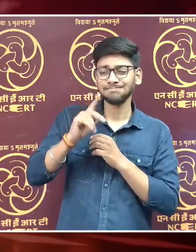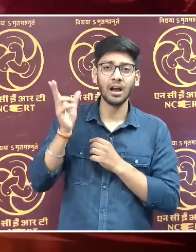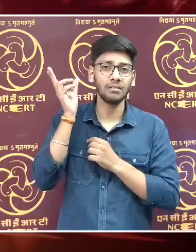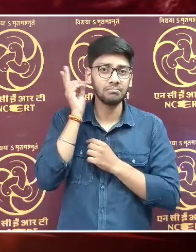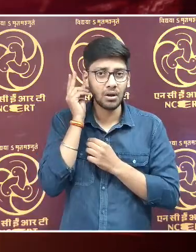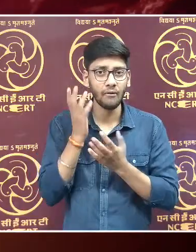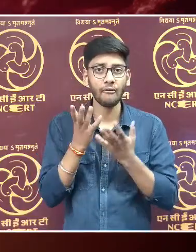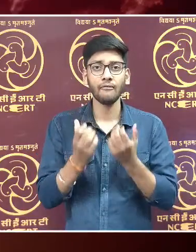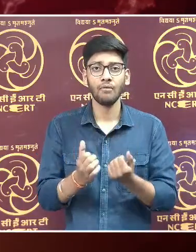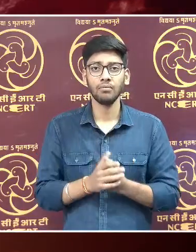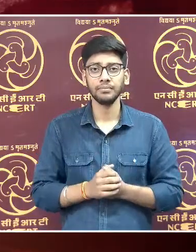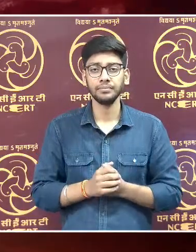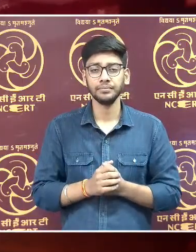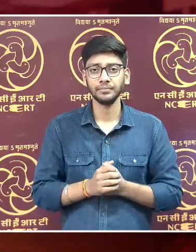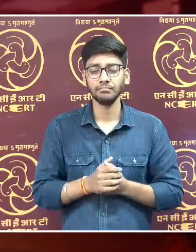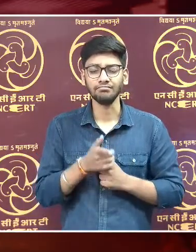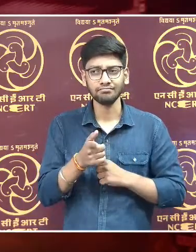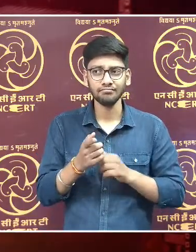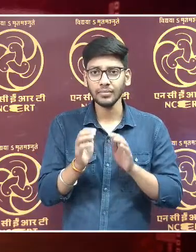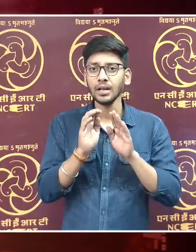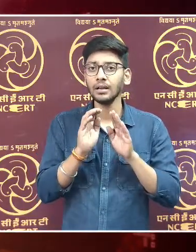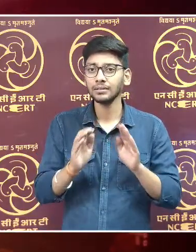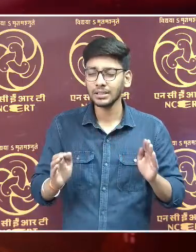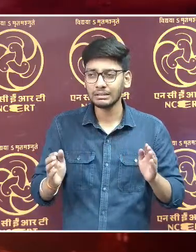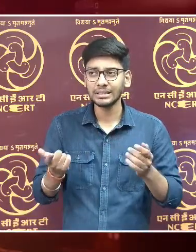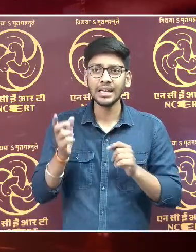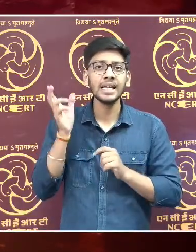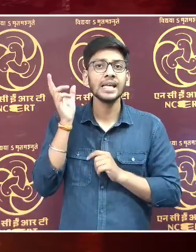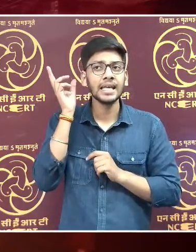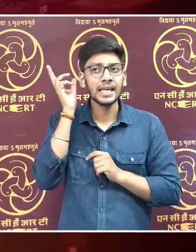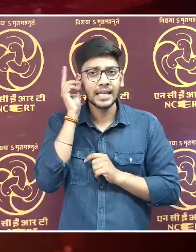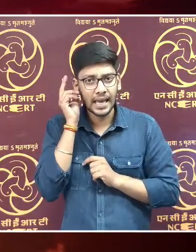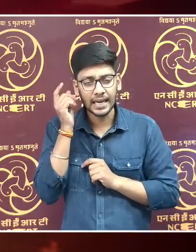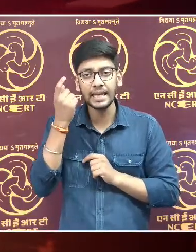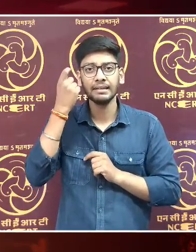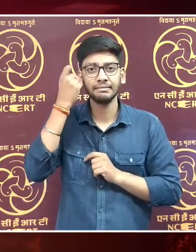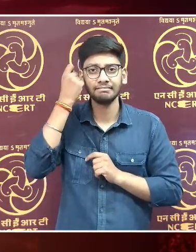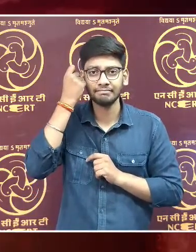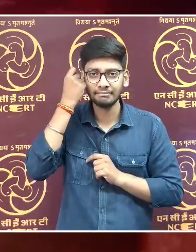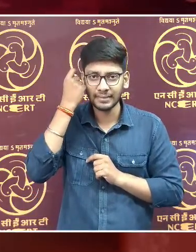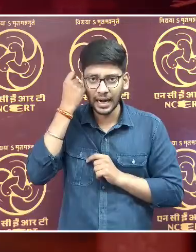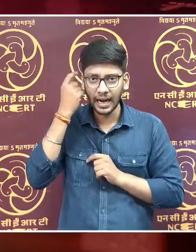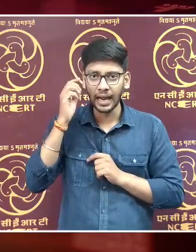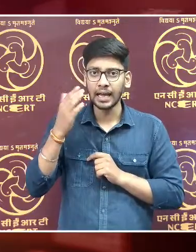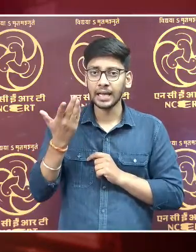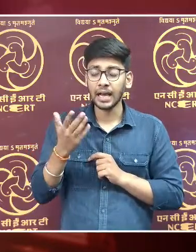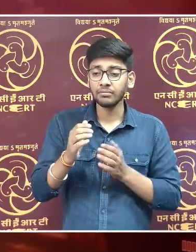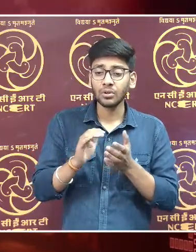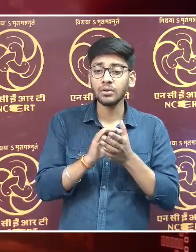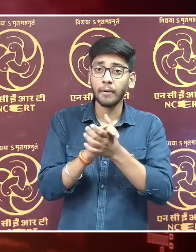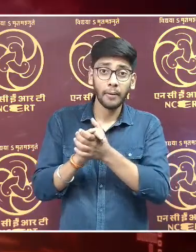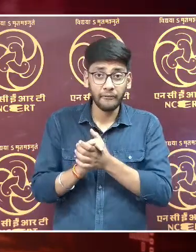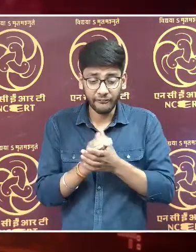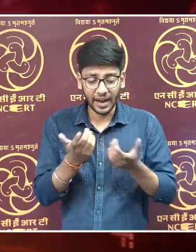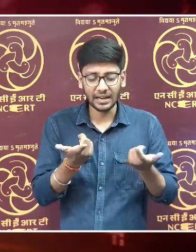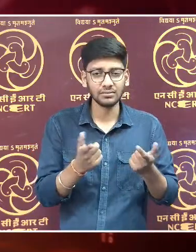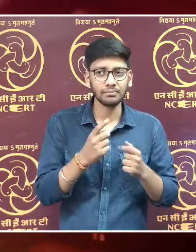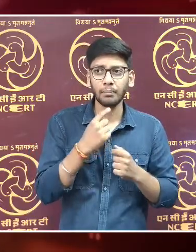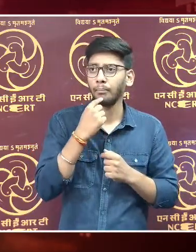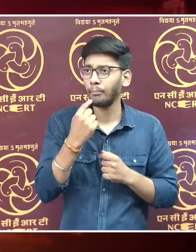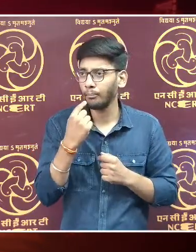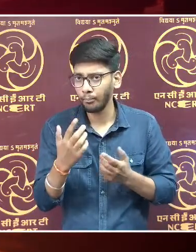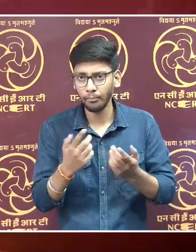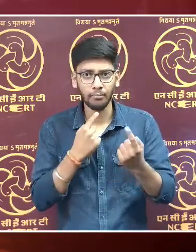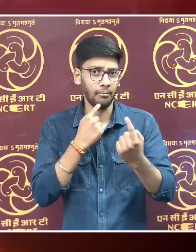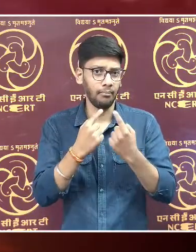others because the child is not hearing or understanding what the peer is saying. When they are playing, the child